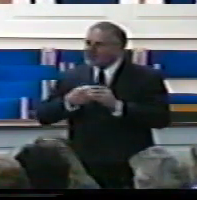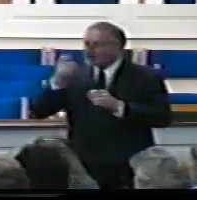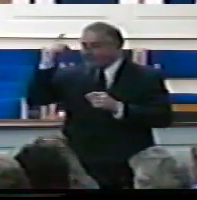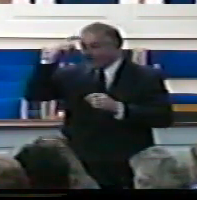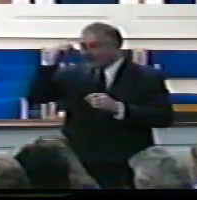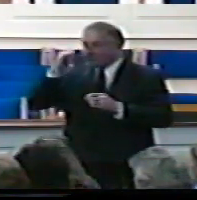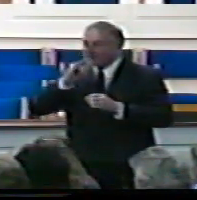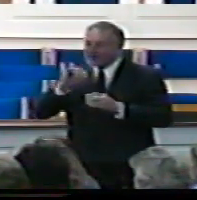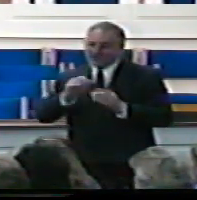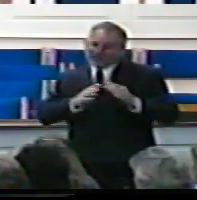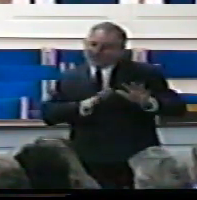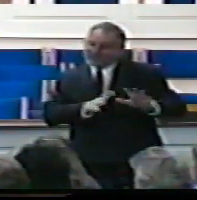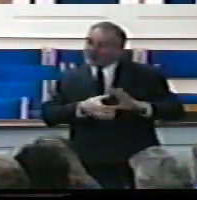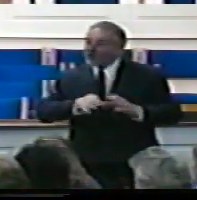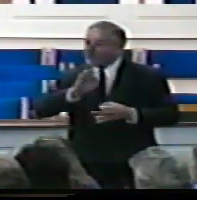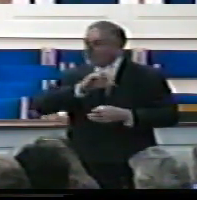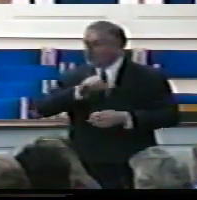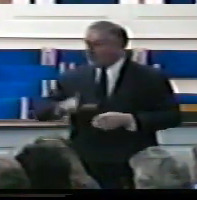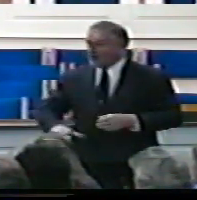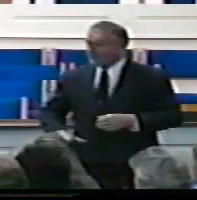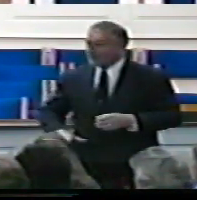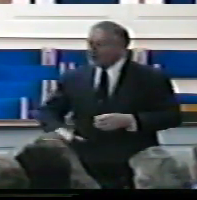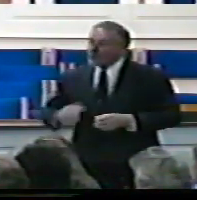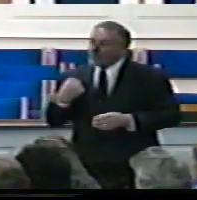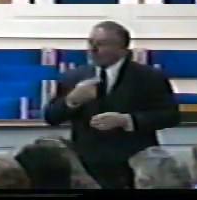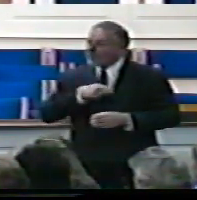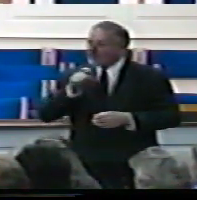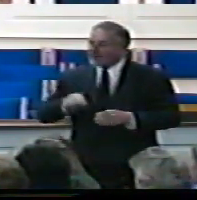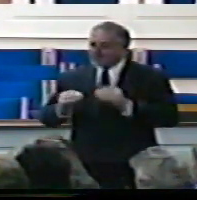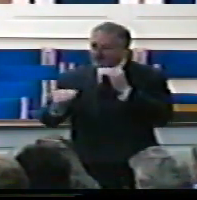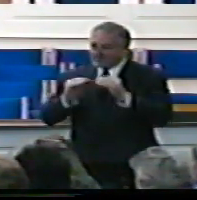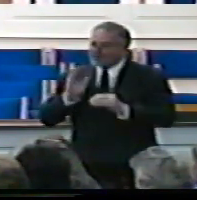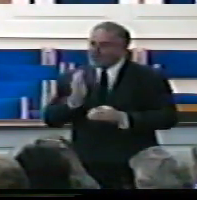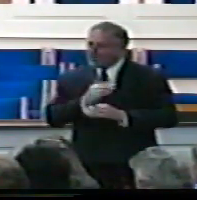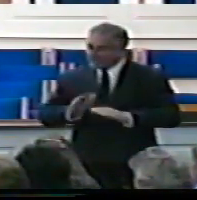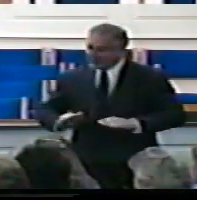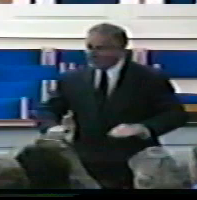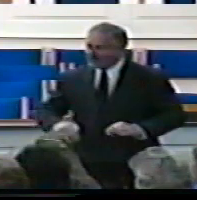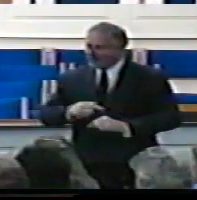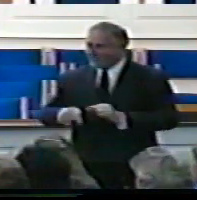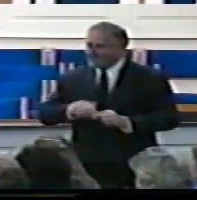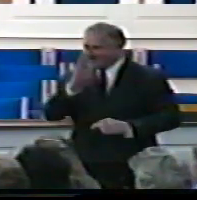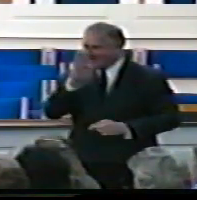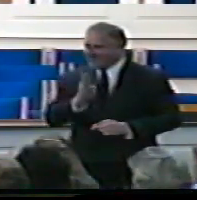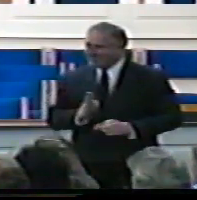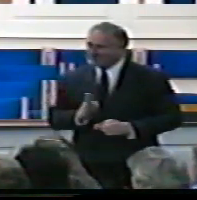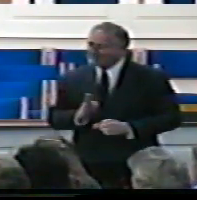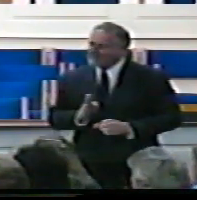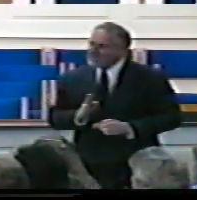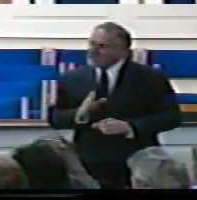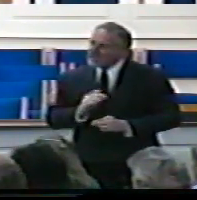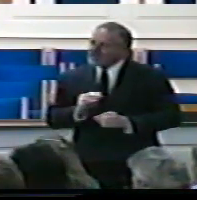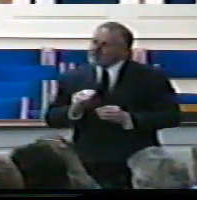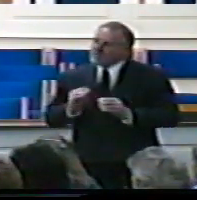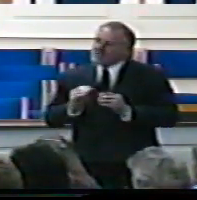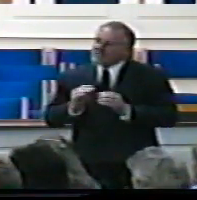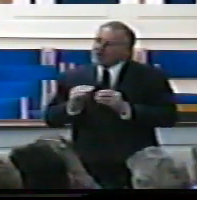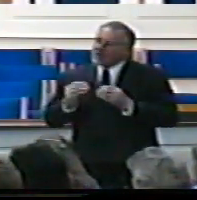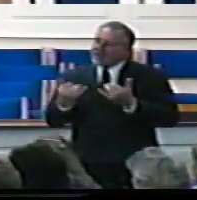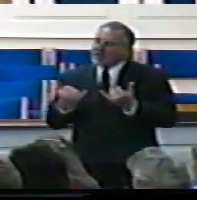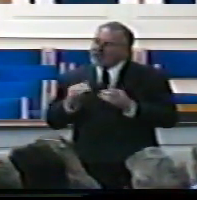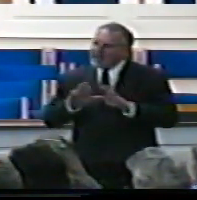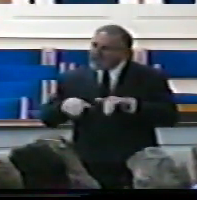are those people which he's given to him. He's given us the Holy Spirit. He's teaching us. Now, how does he teach us?